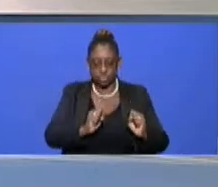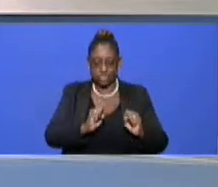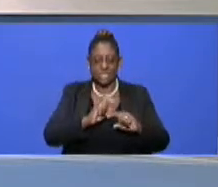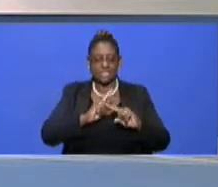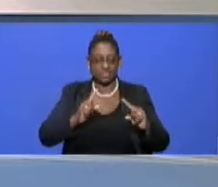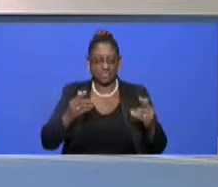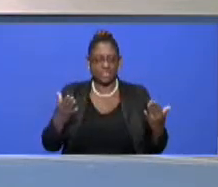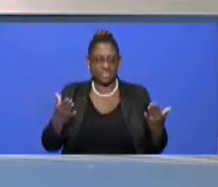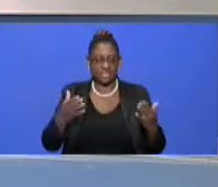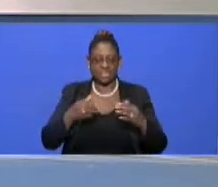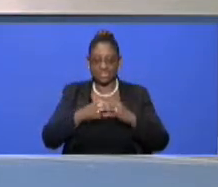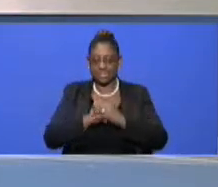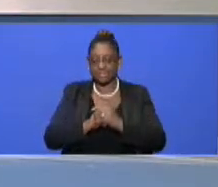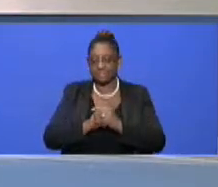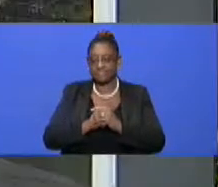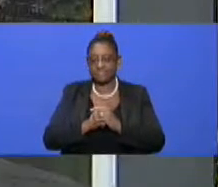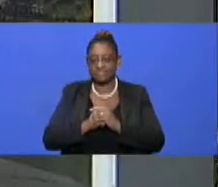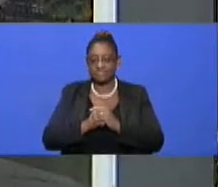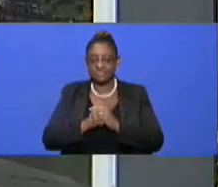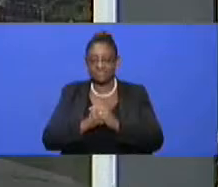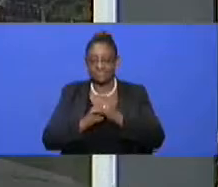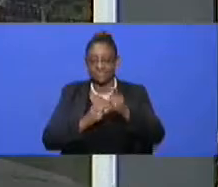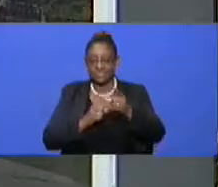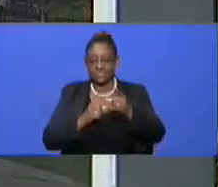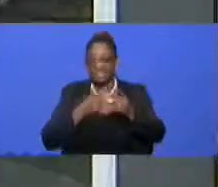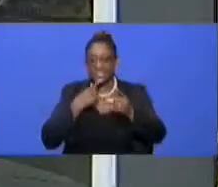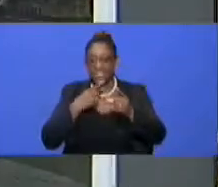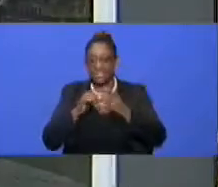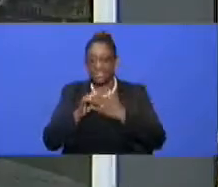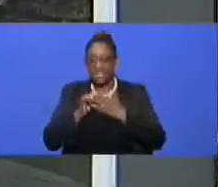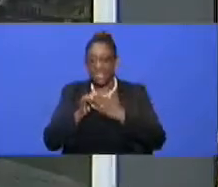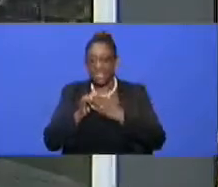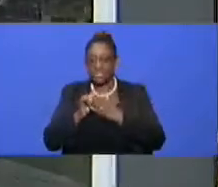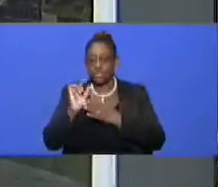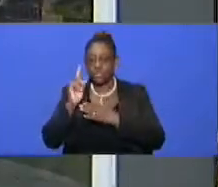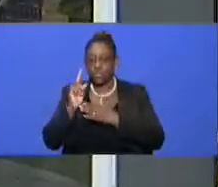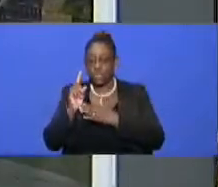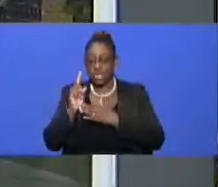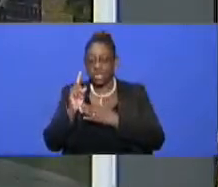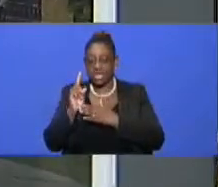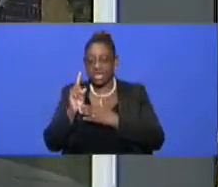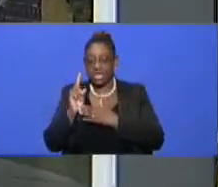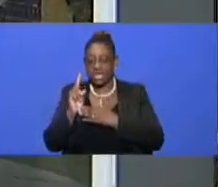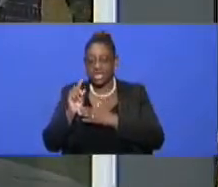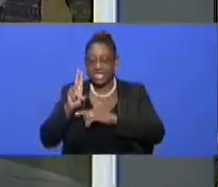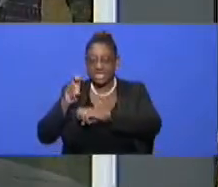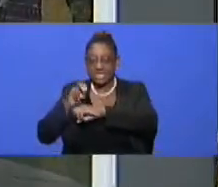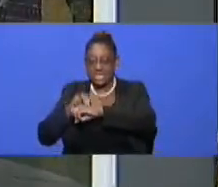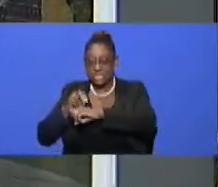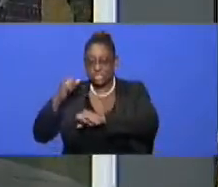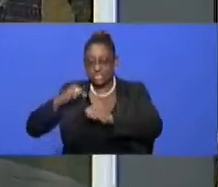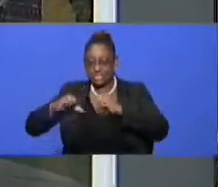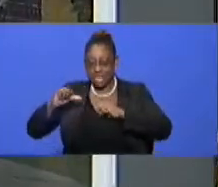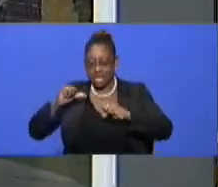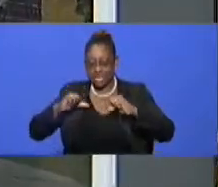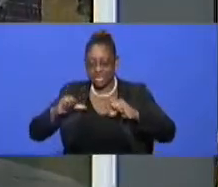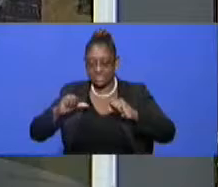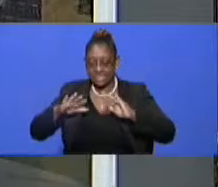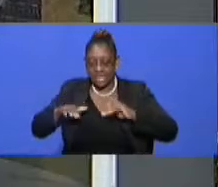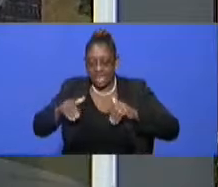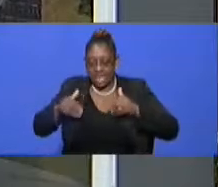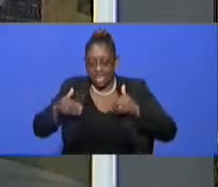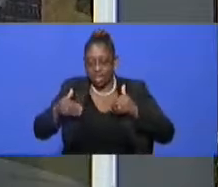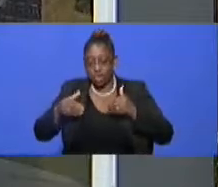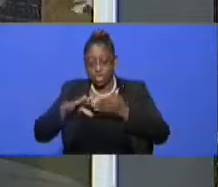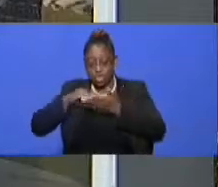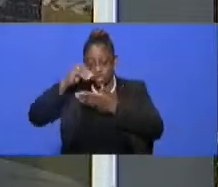other facets. And a lot of their work is about the intersection between nature and science, and how we